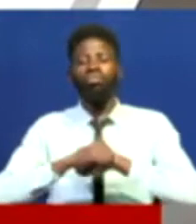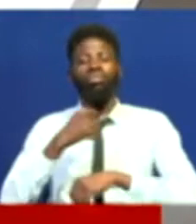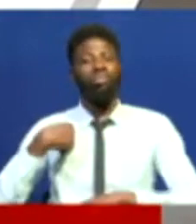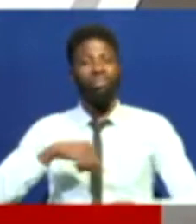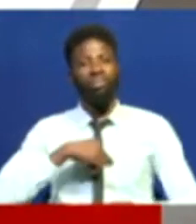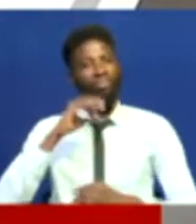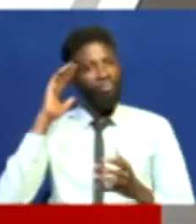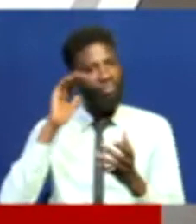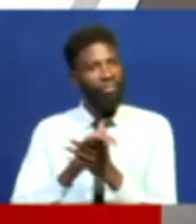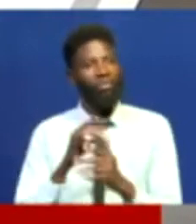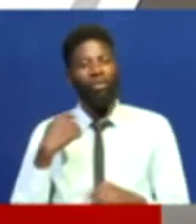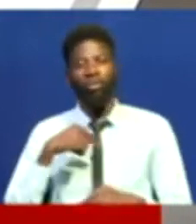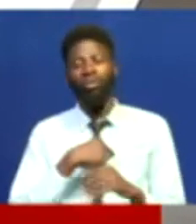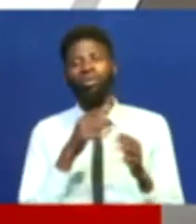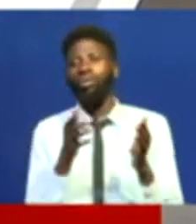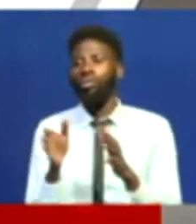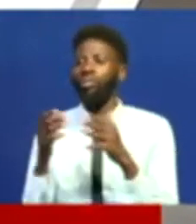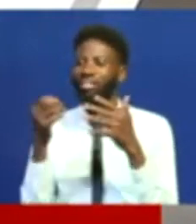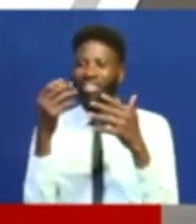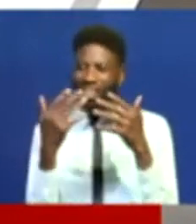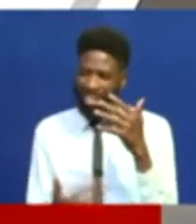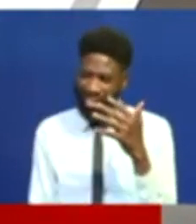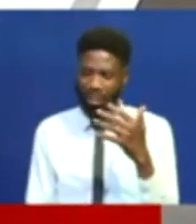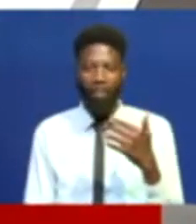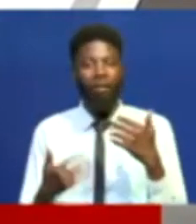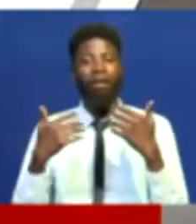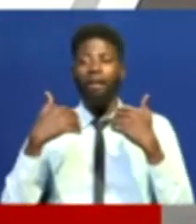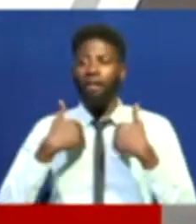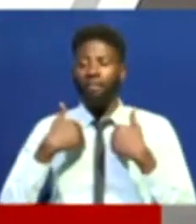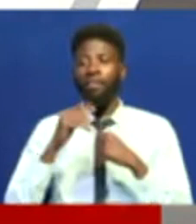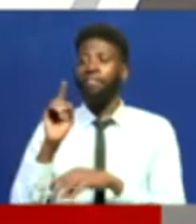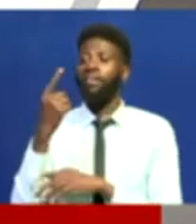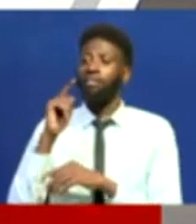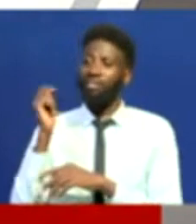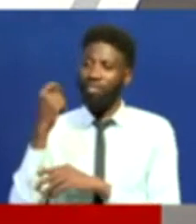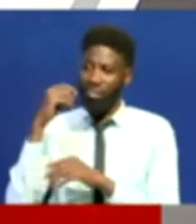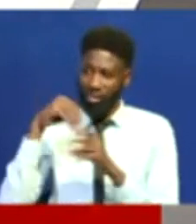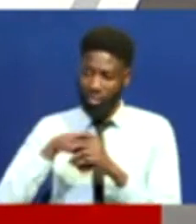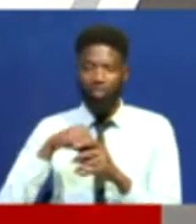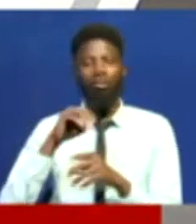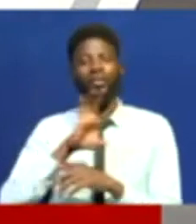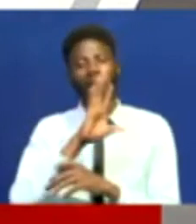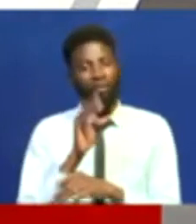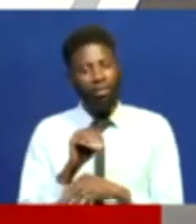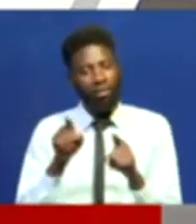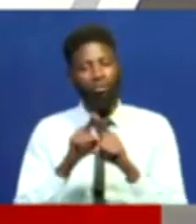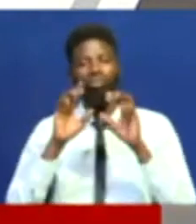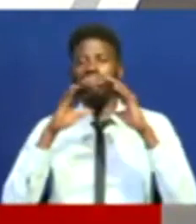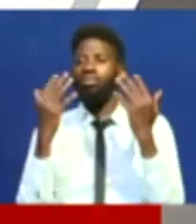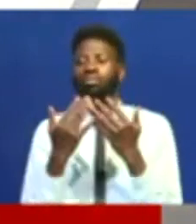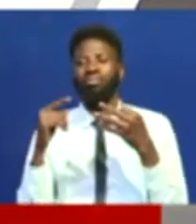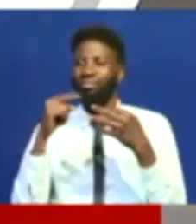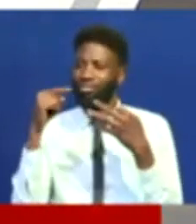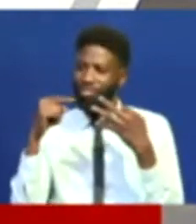that we have huge opportunity, first within Kenya and the continent, mm-hmm. but also to serve the rest of the world. So those are some of the three key areas